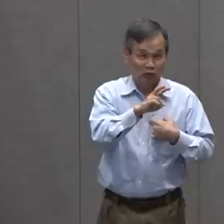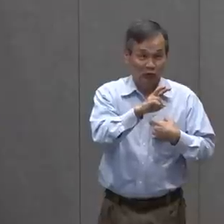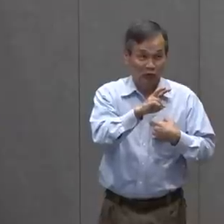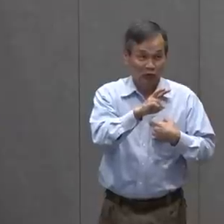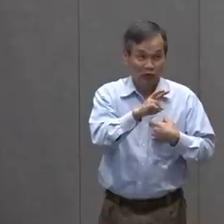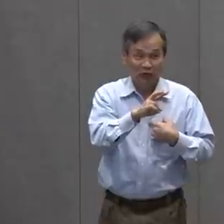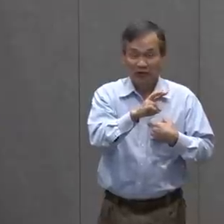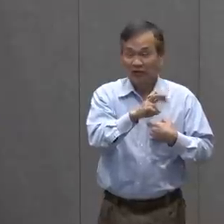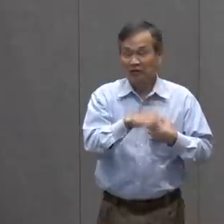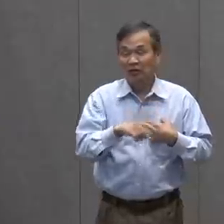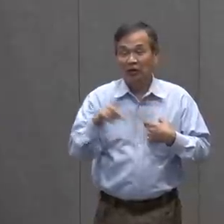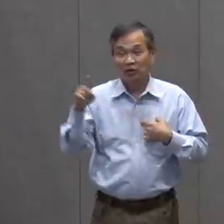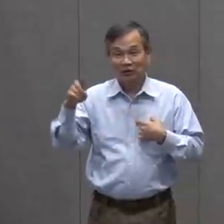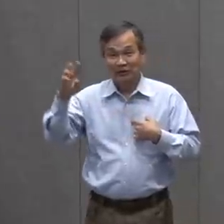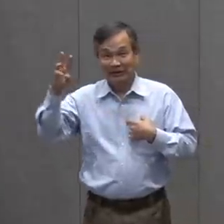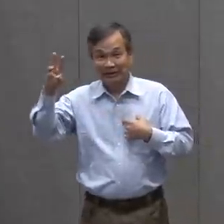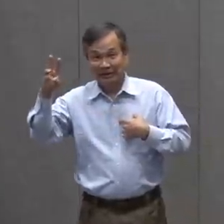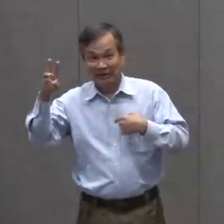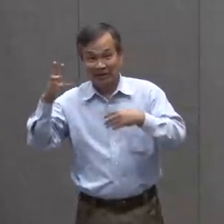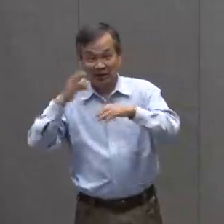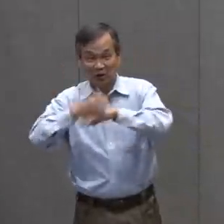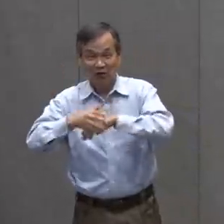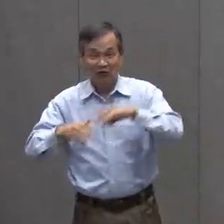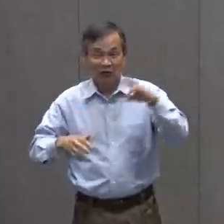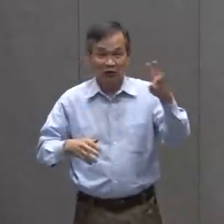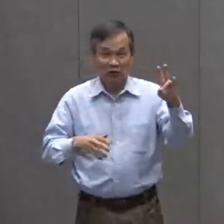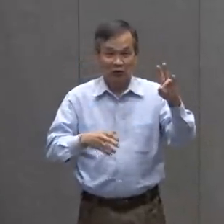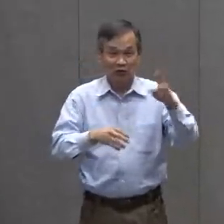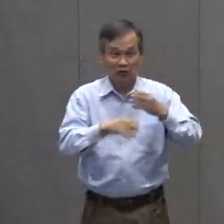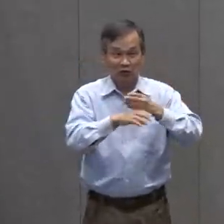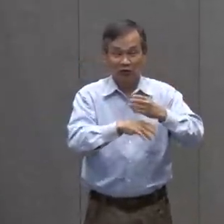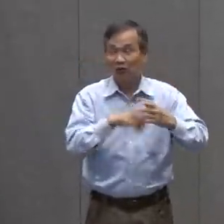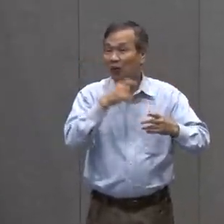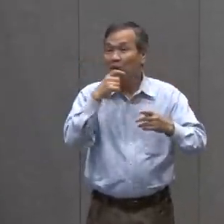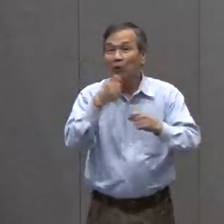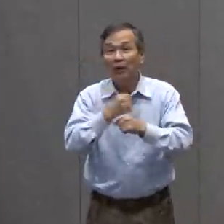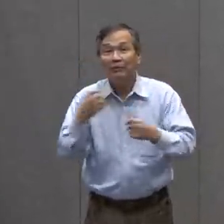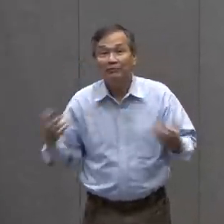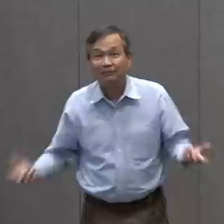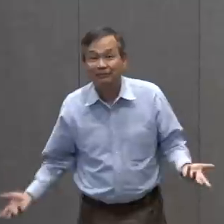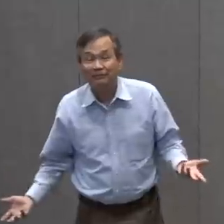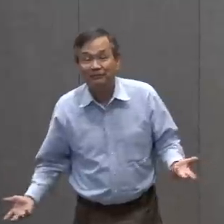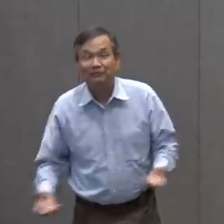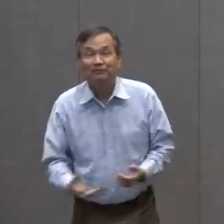only 2 away from 100. So who won that game?